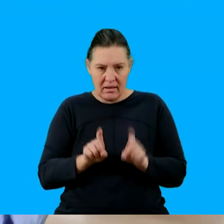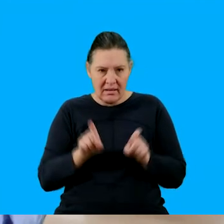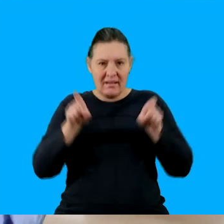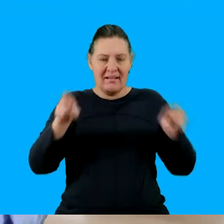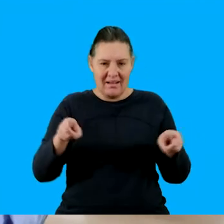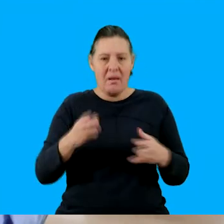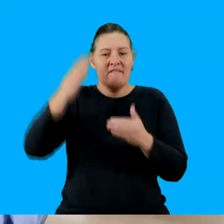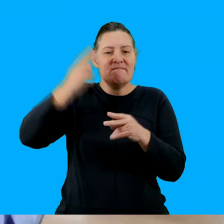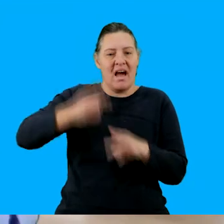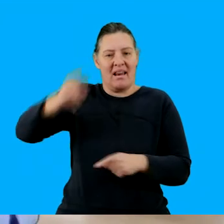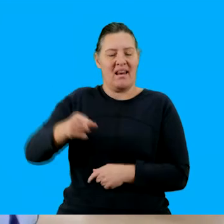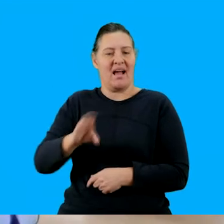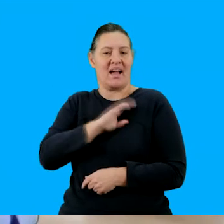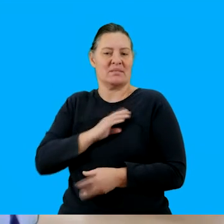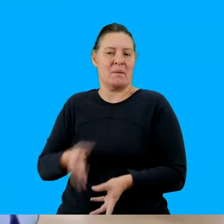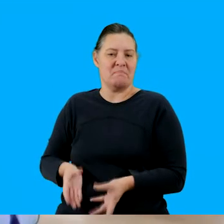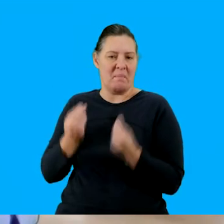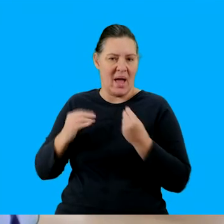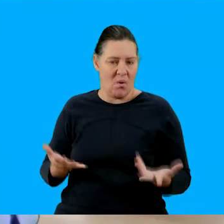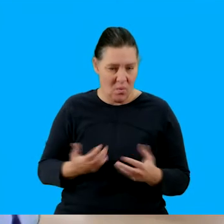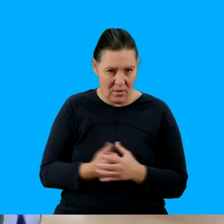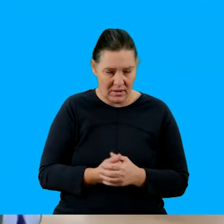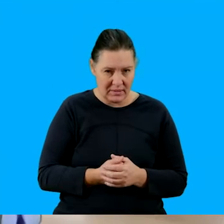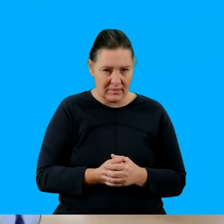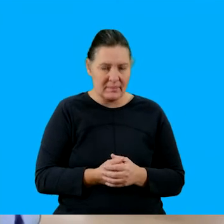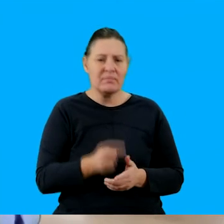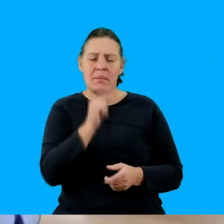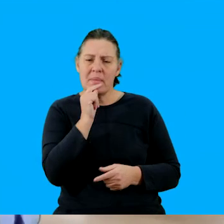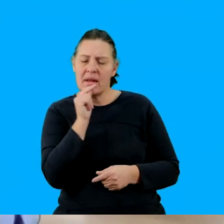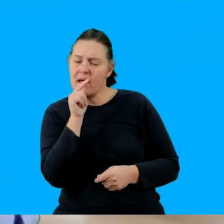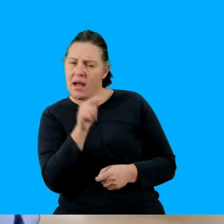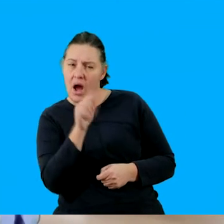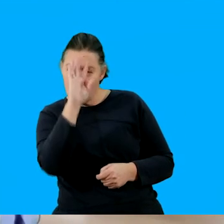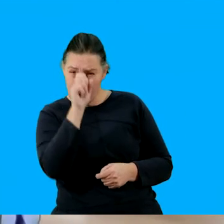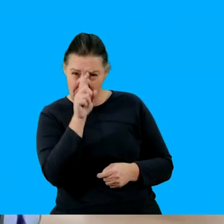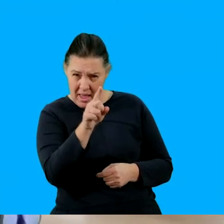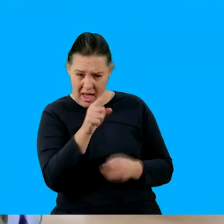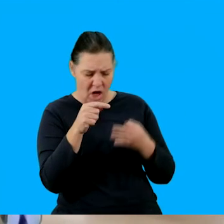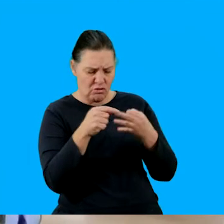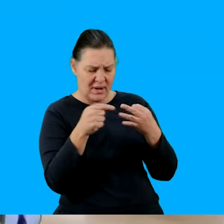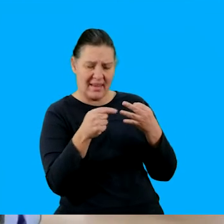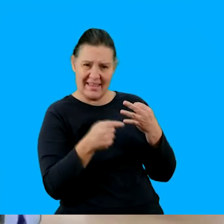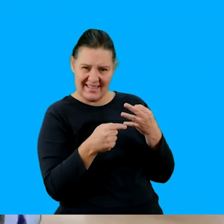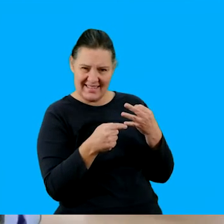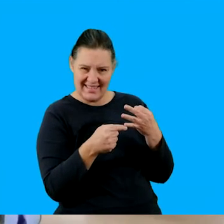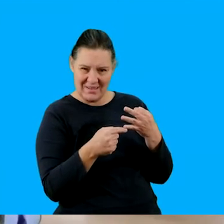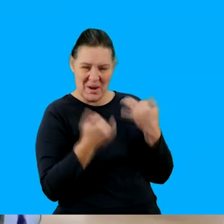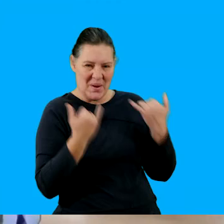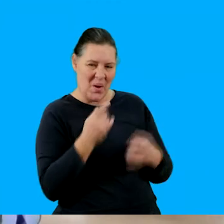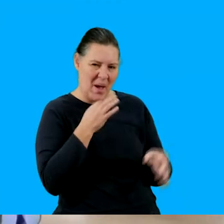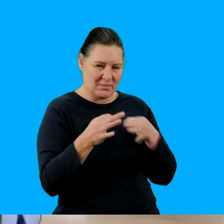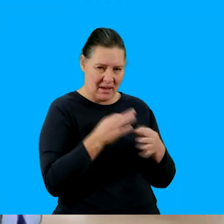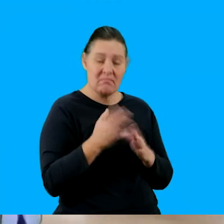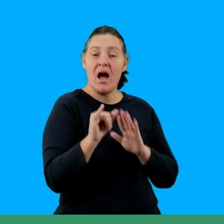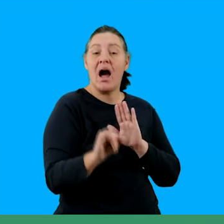user, which is the customer. Now, let me test your knowledge by checking if you remember these three aspects I just talked